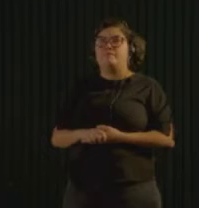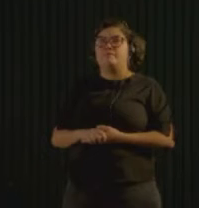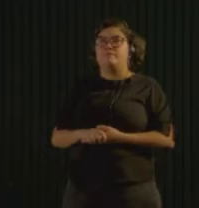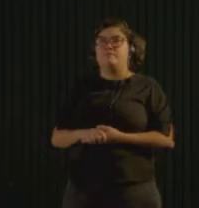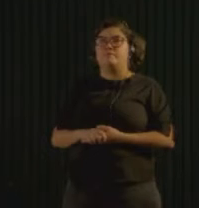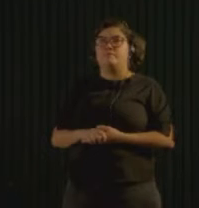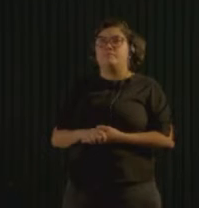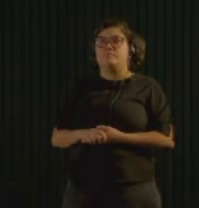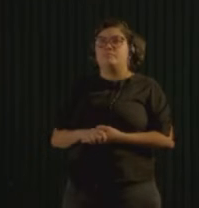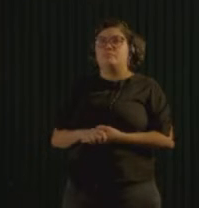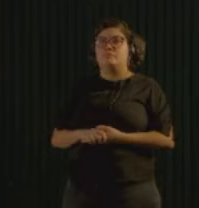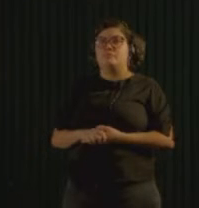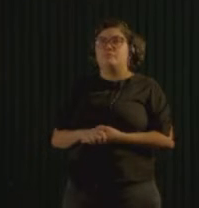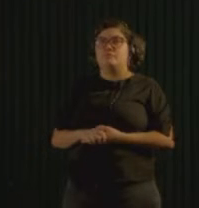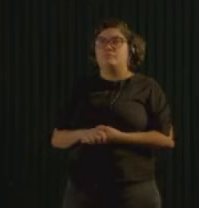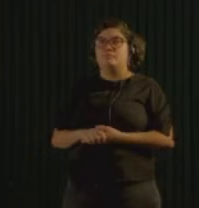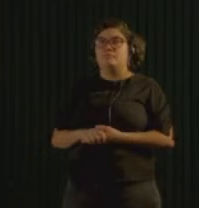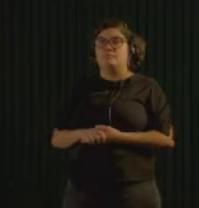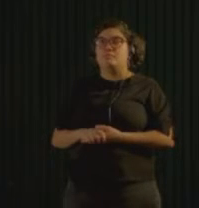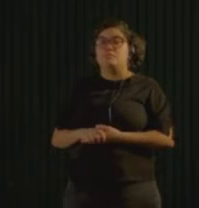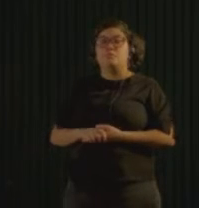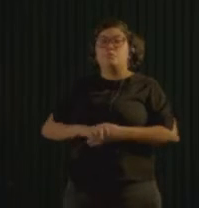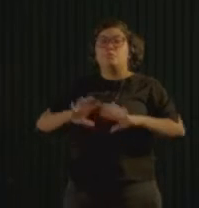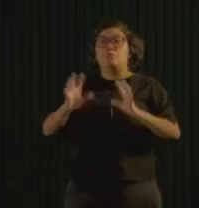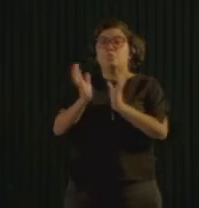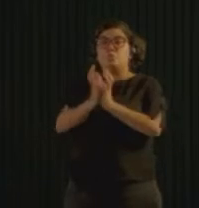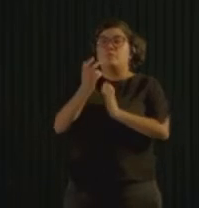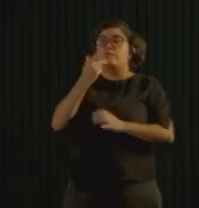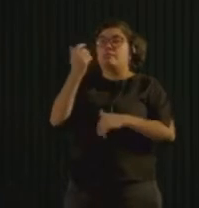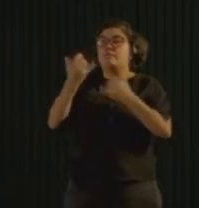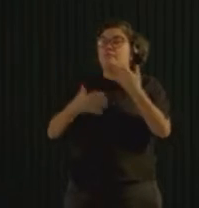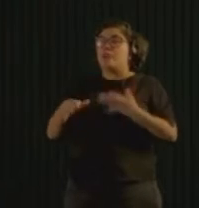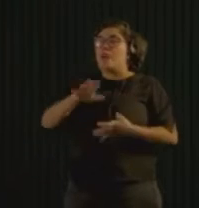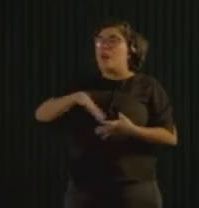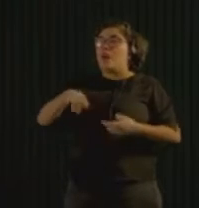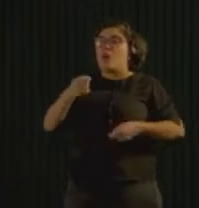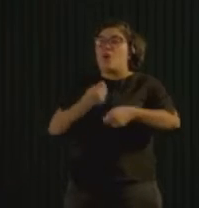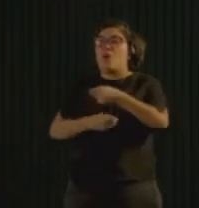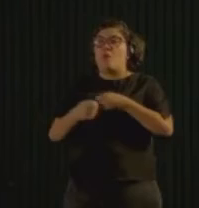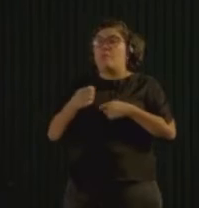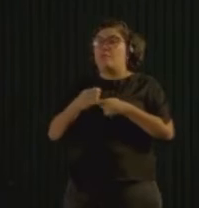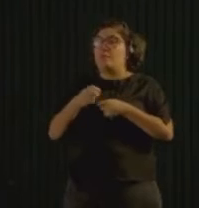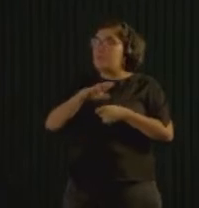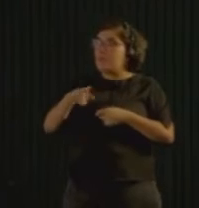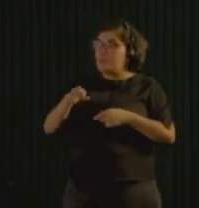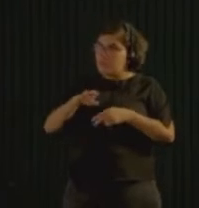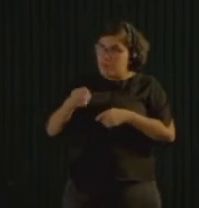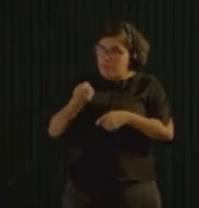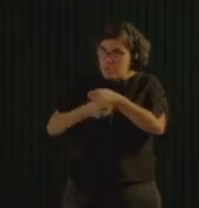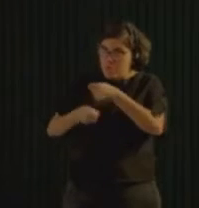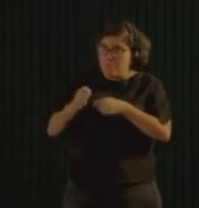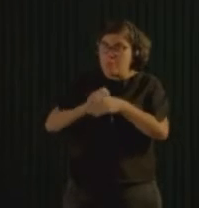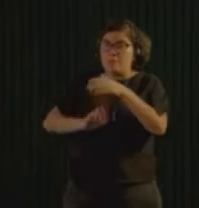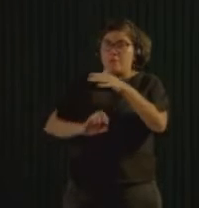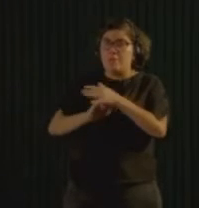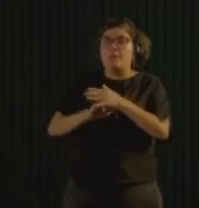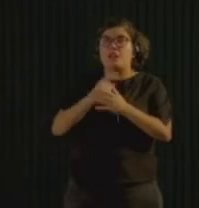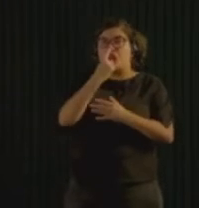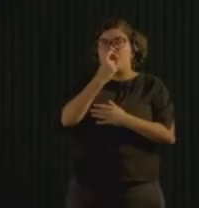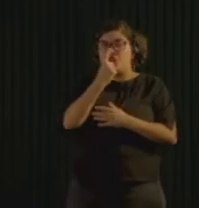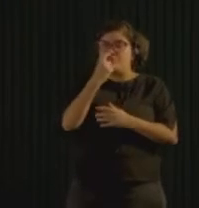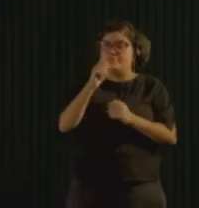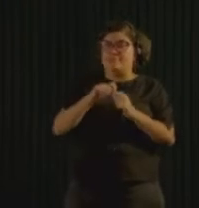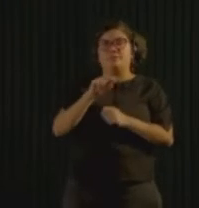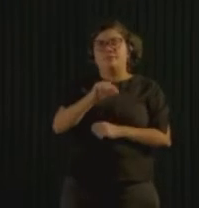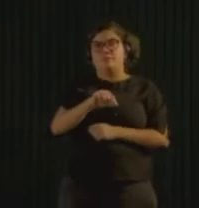economic problem. Because what makes something not recyclable is that it's not economic for a garbage company to do so. And so by getting funding from the manufacturers